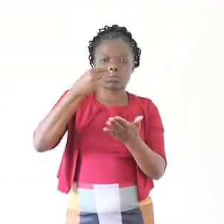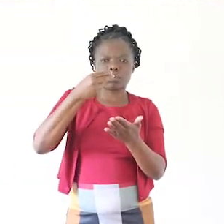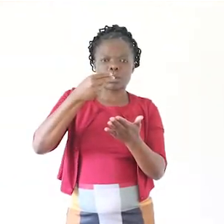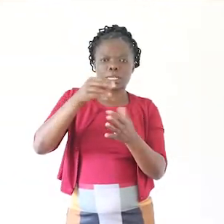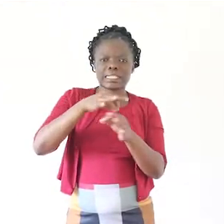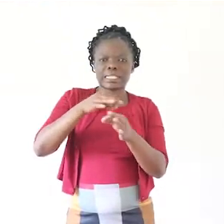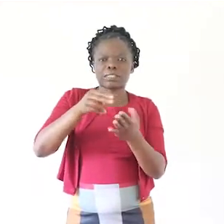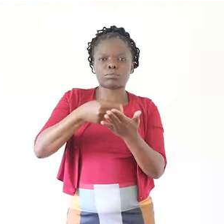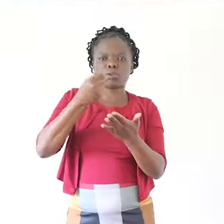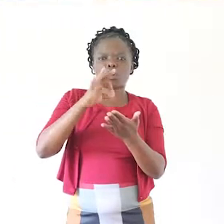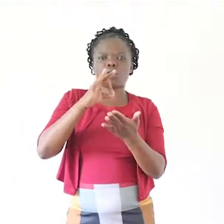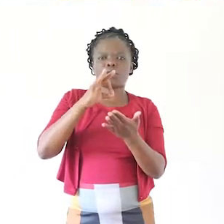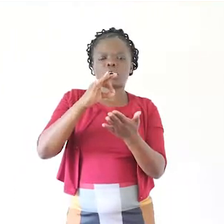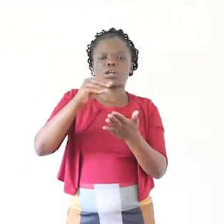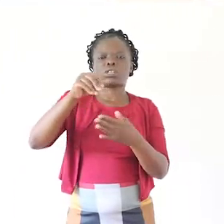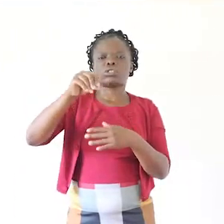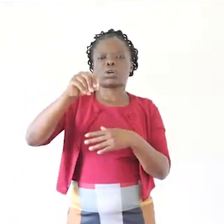to water.